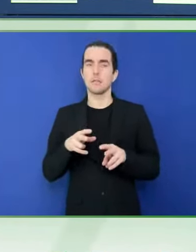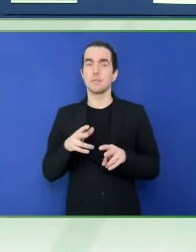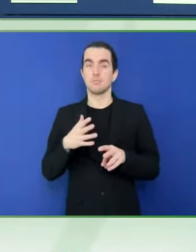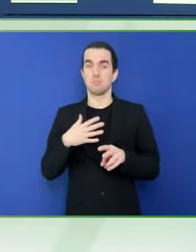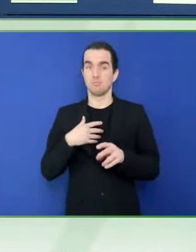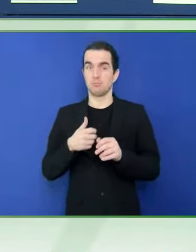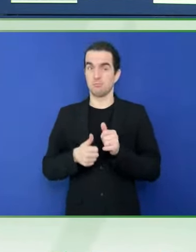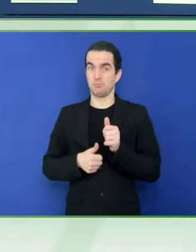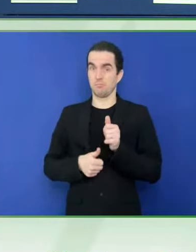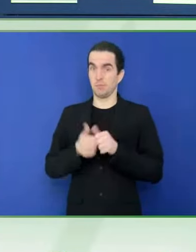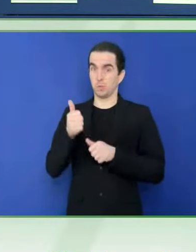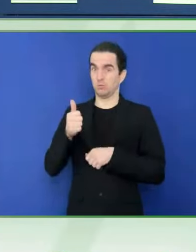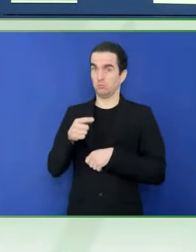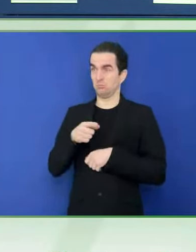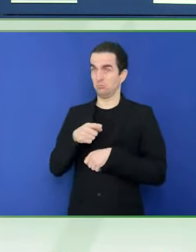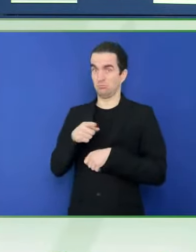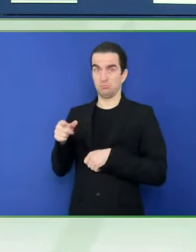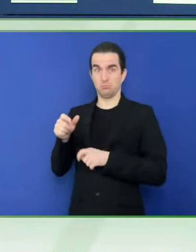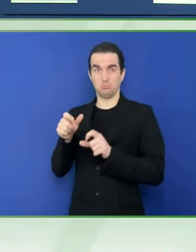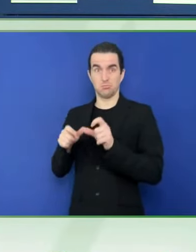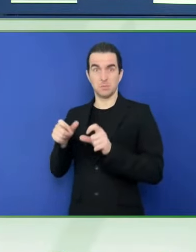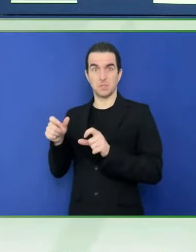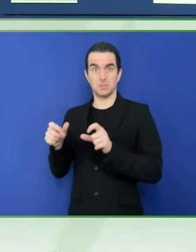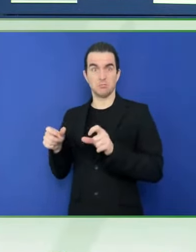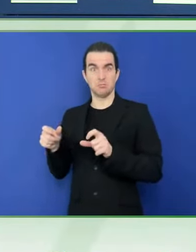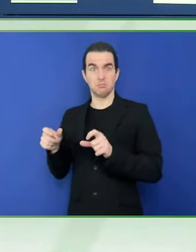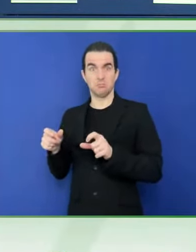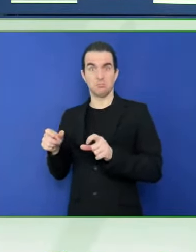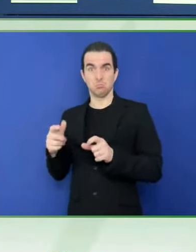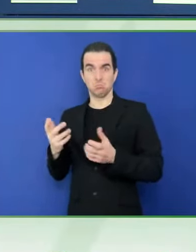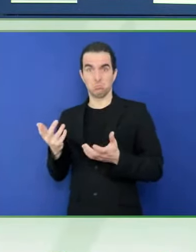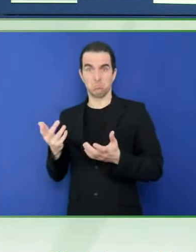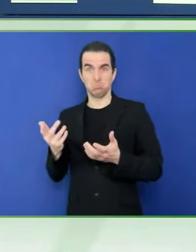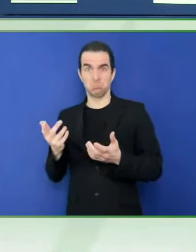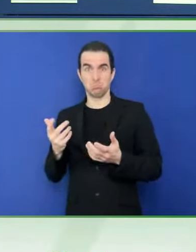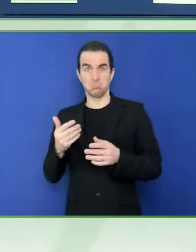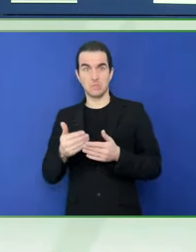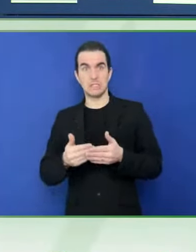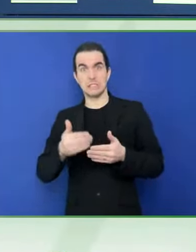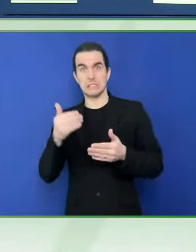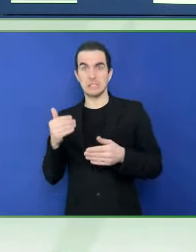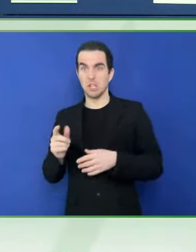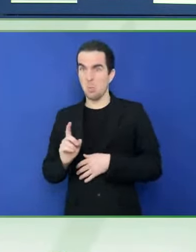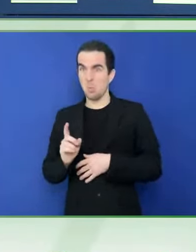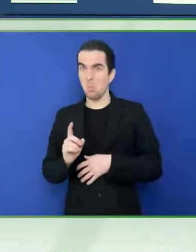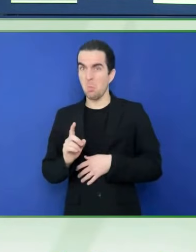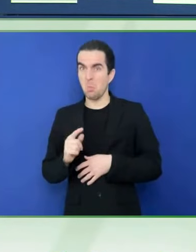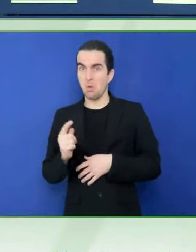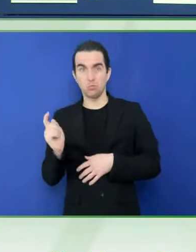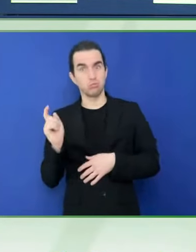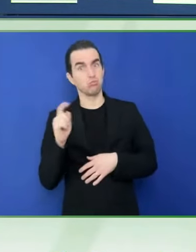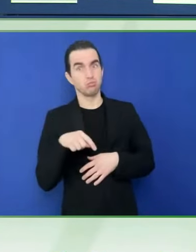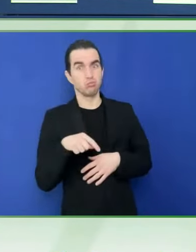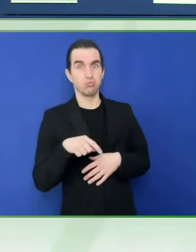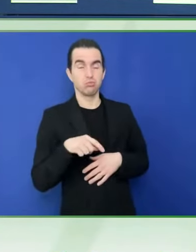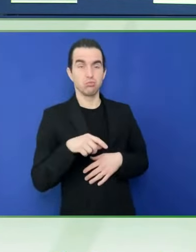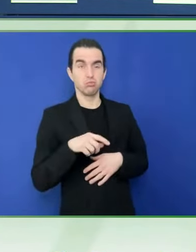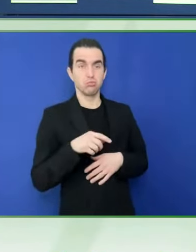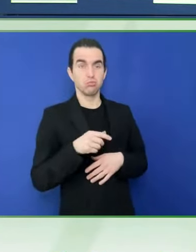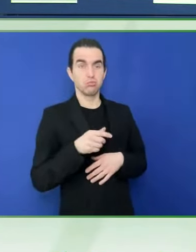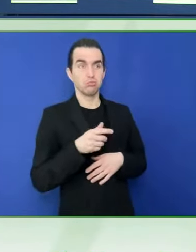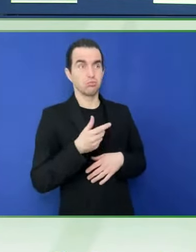passengers since the beginning. We are training our train crew since the beginning in using the lifts.